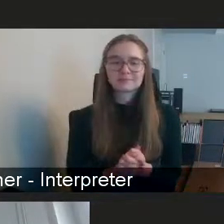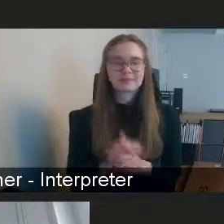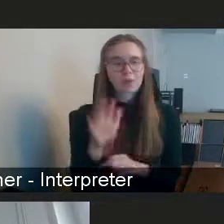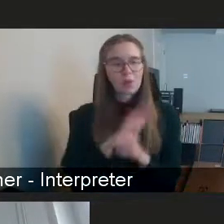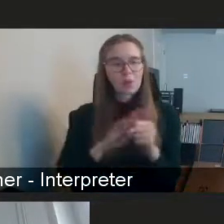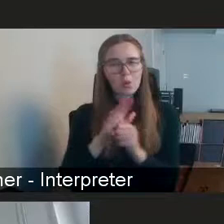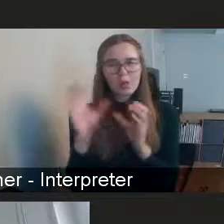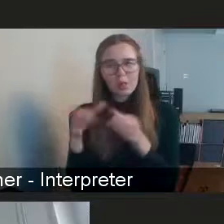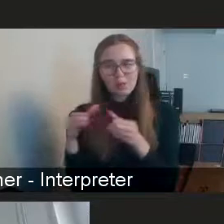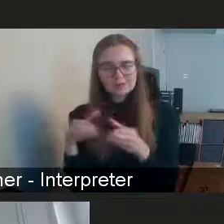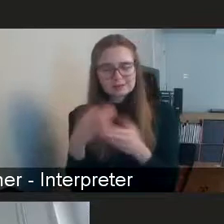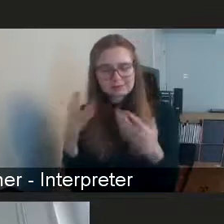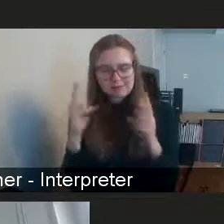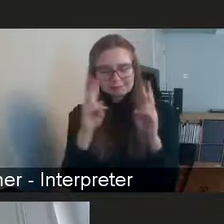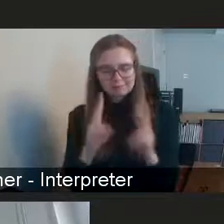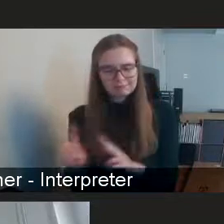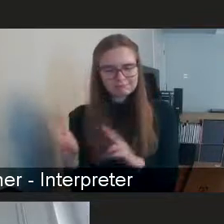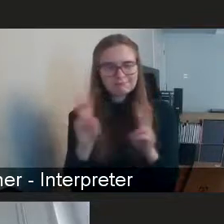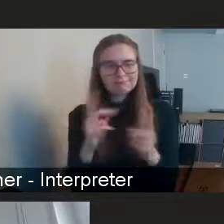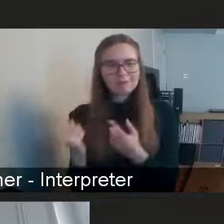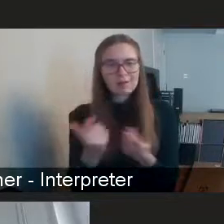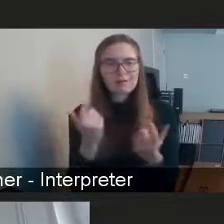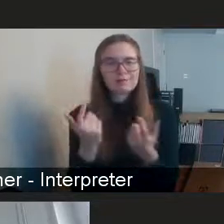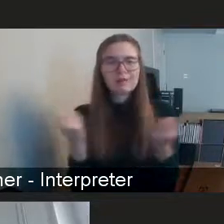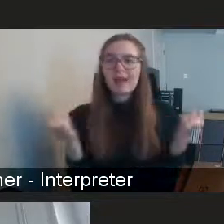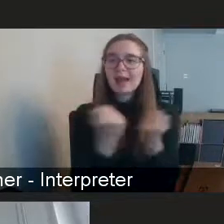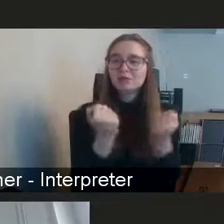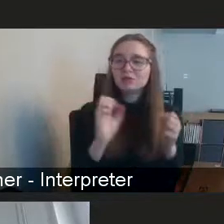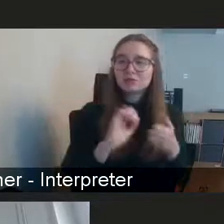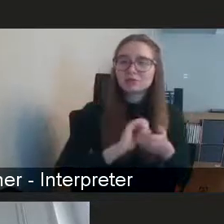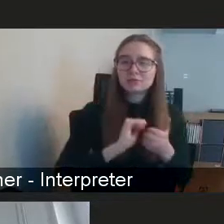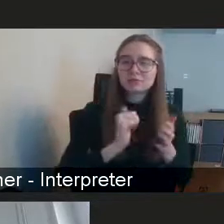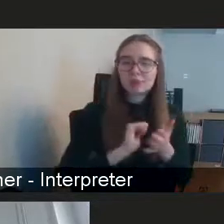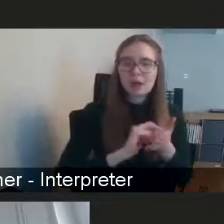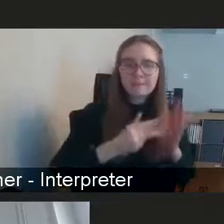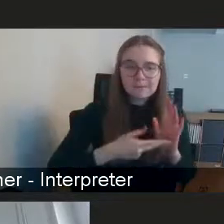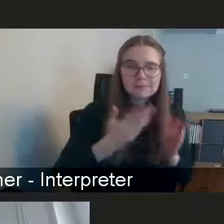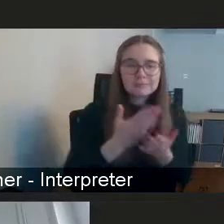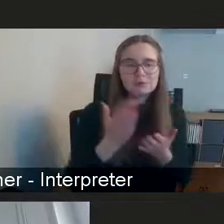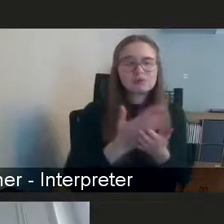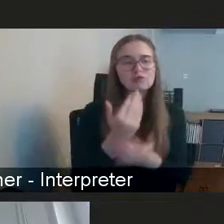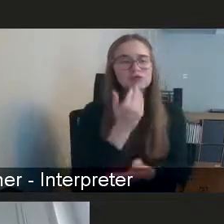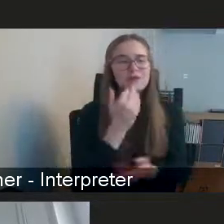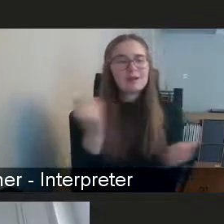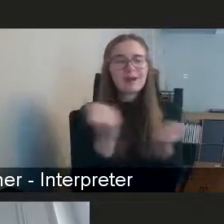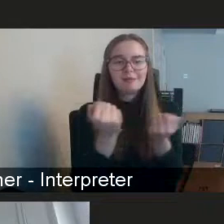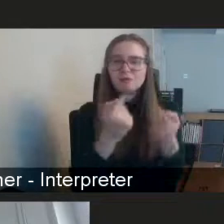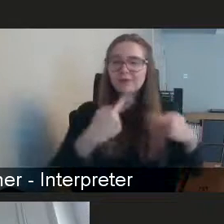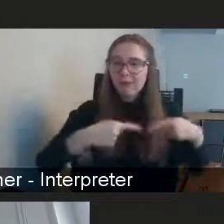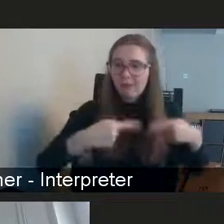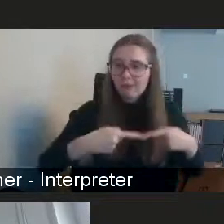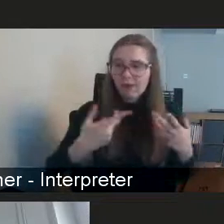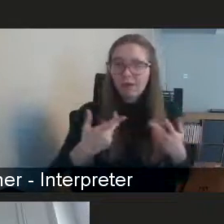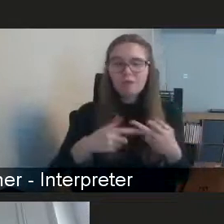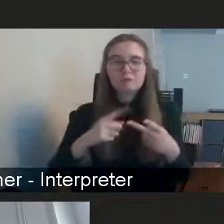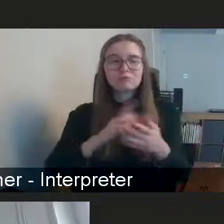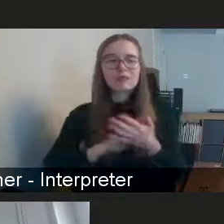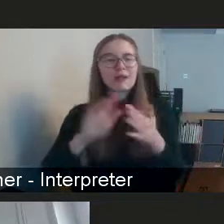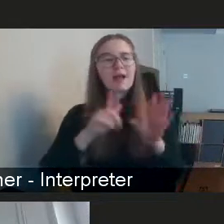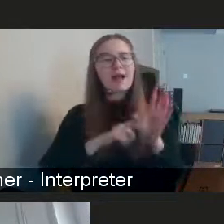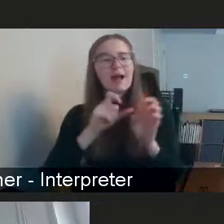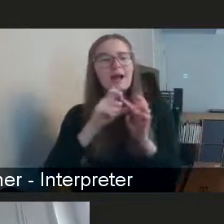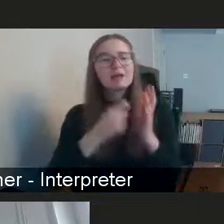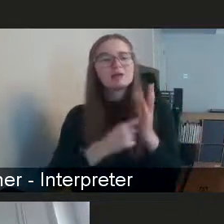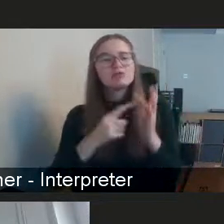looking for looking with energy companies on making green energies available, such as a hydrogen network? Is this